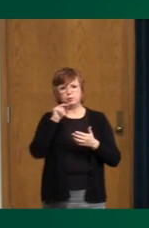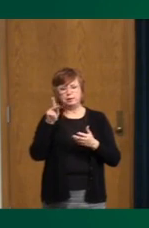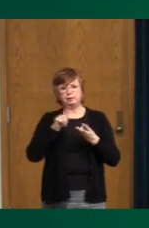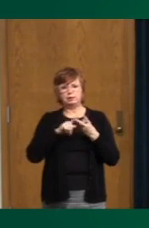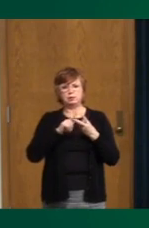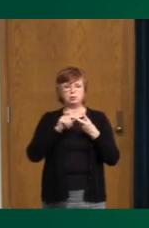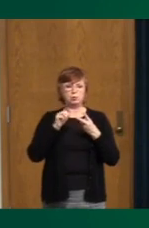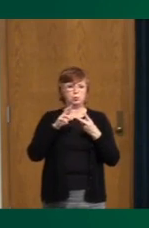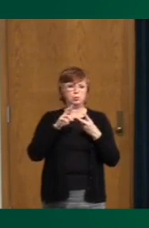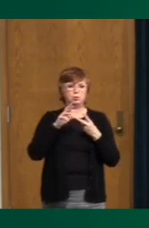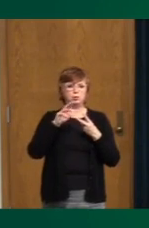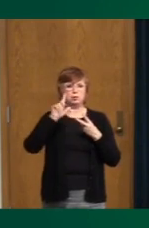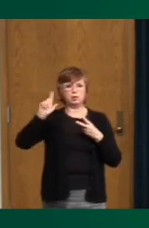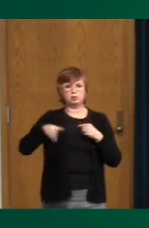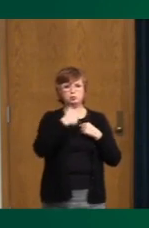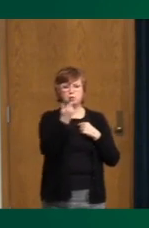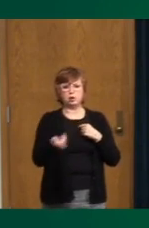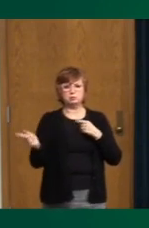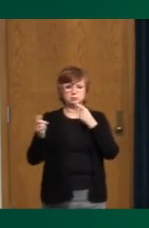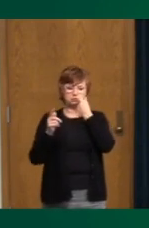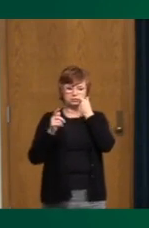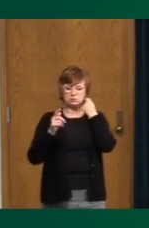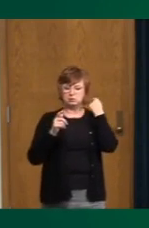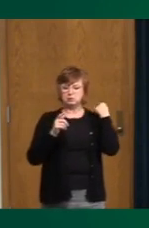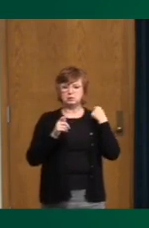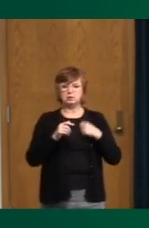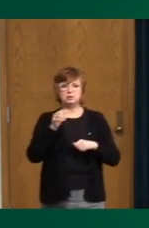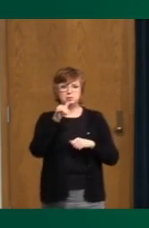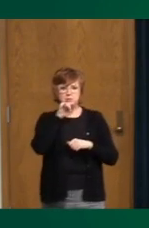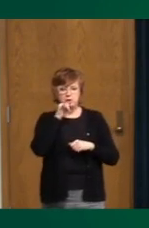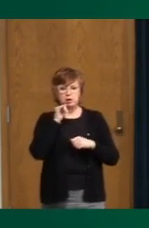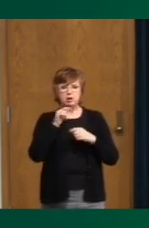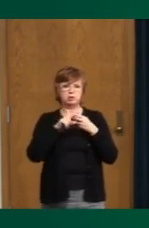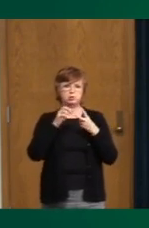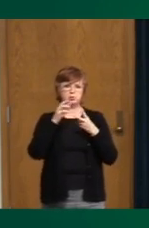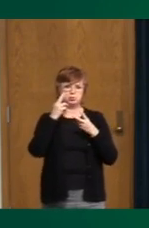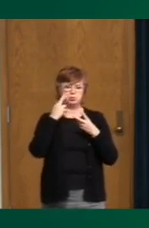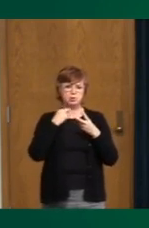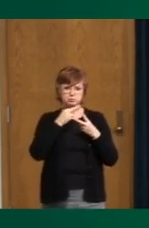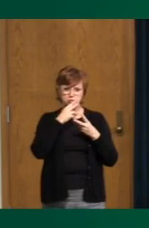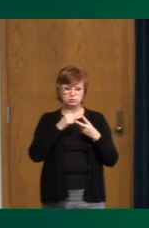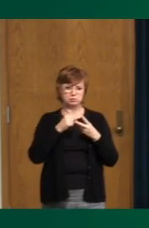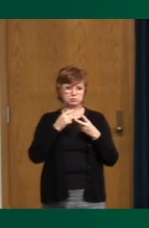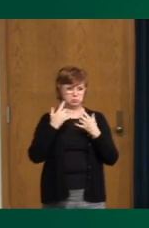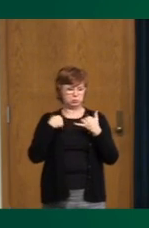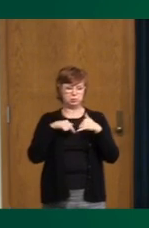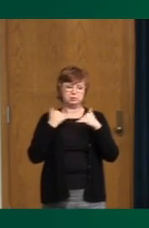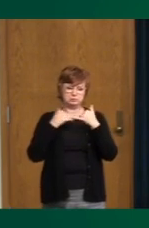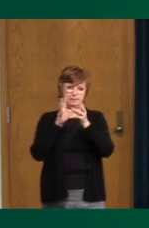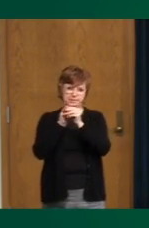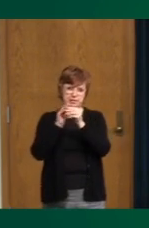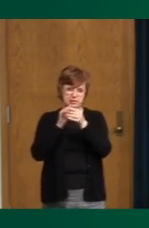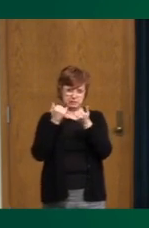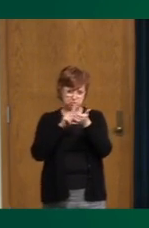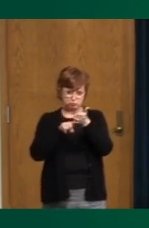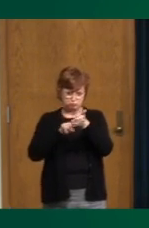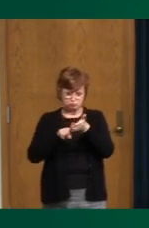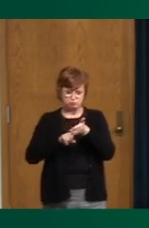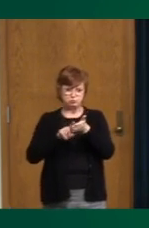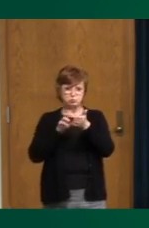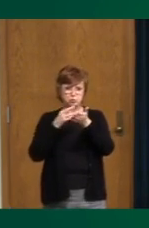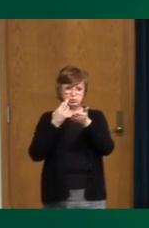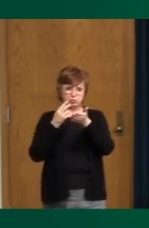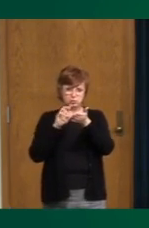that may be, in our bars, our restaurants, we're doing that consultation now. And there will be changes to